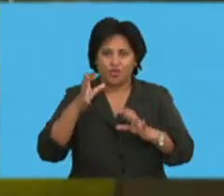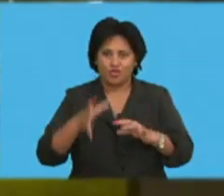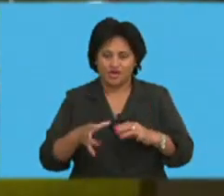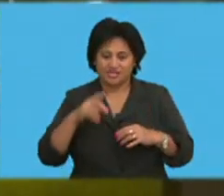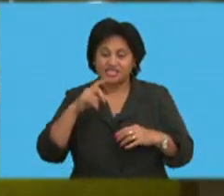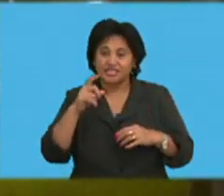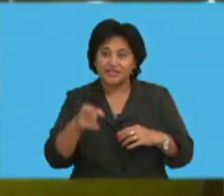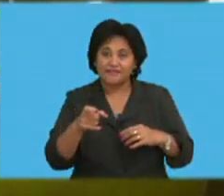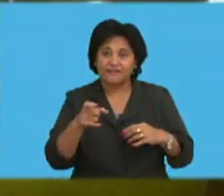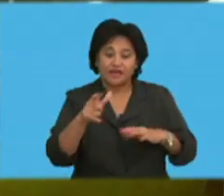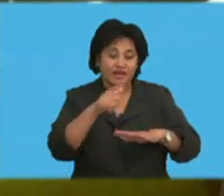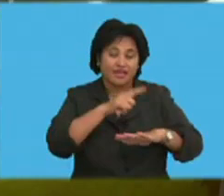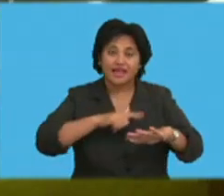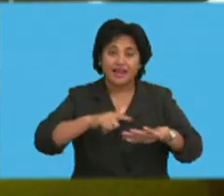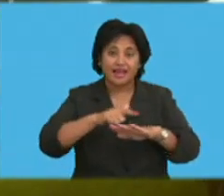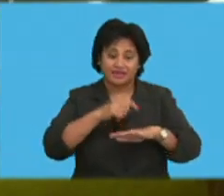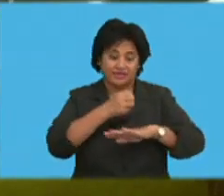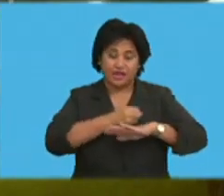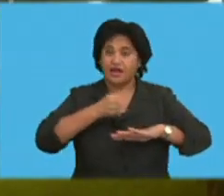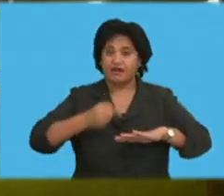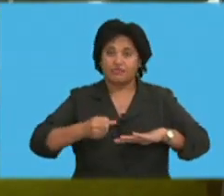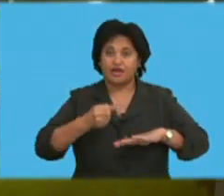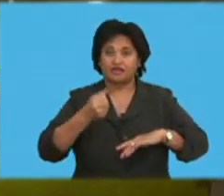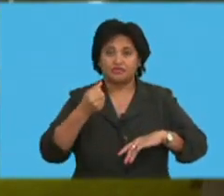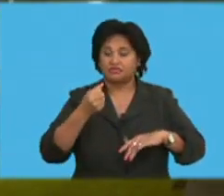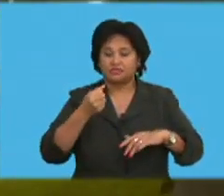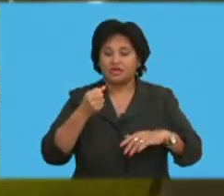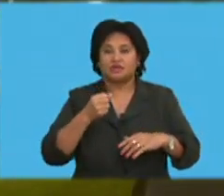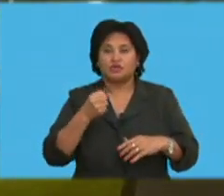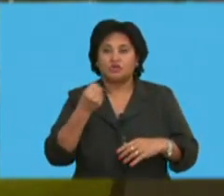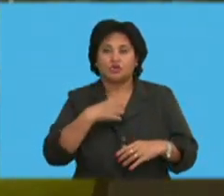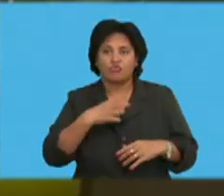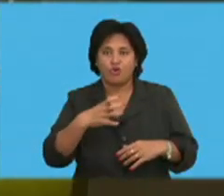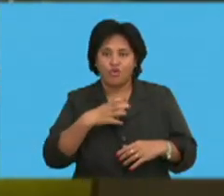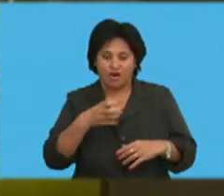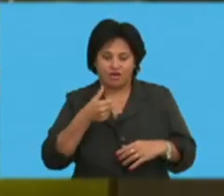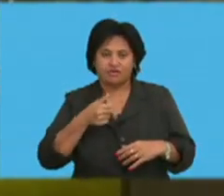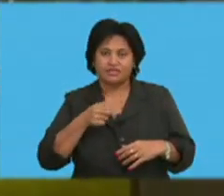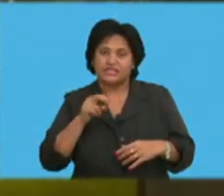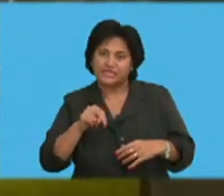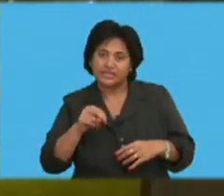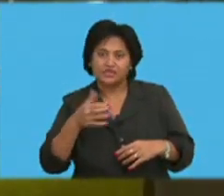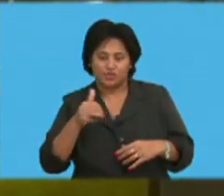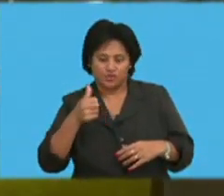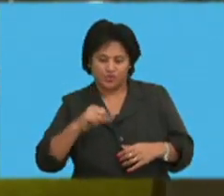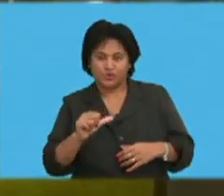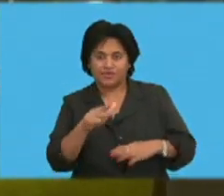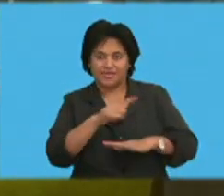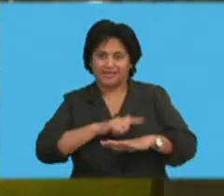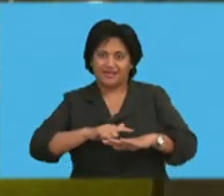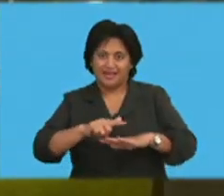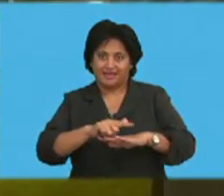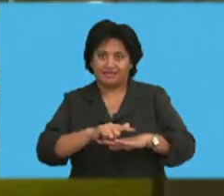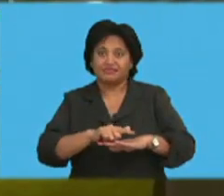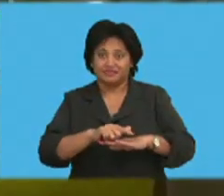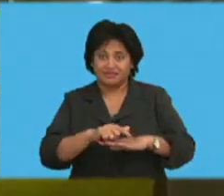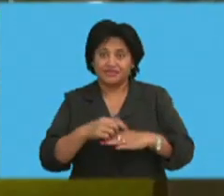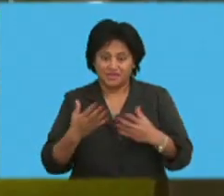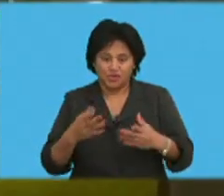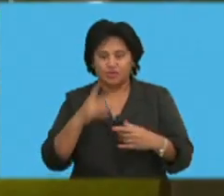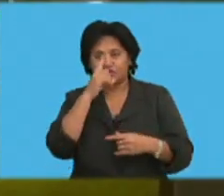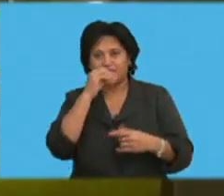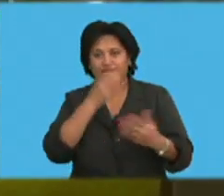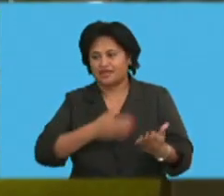longer required by the state. So today we have in law, constitutionally speaking also, and as we know that the